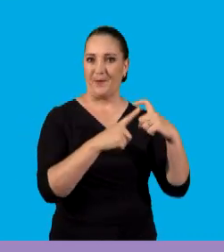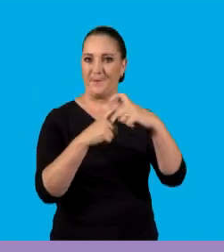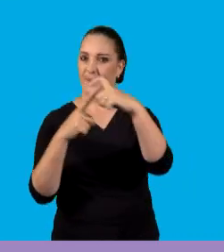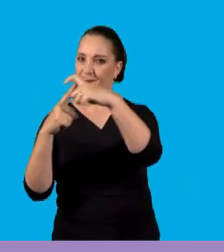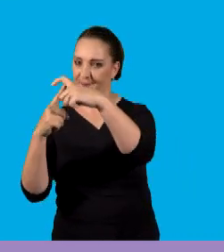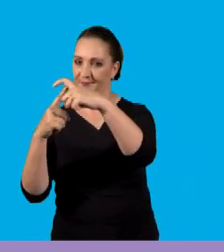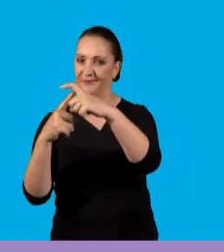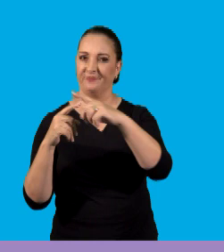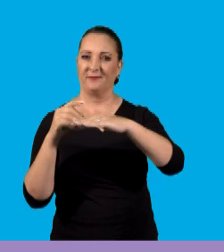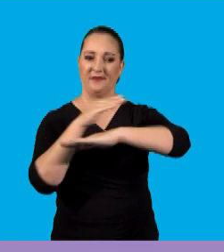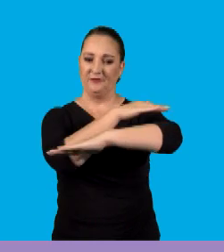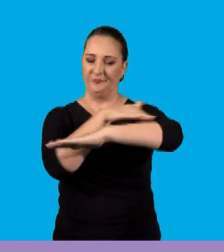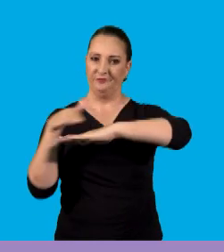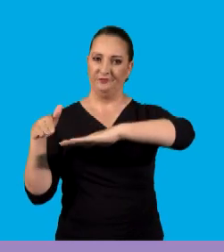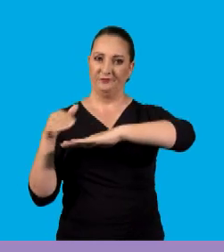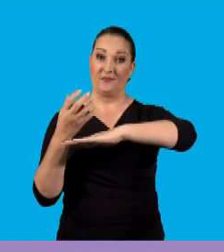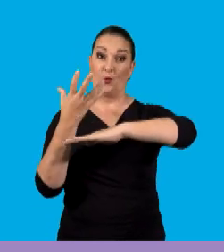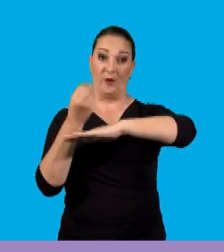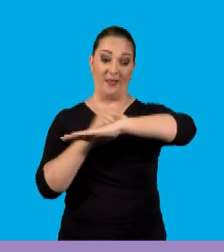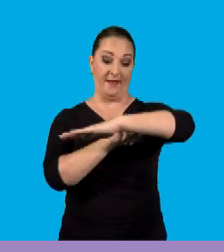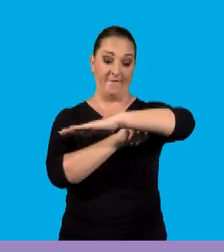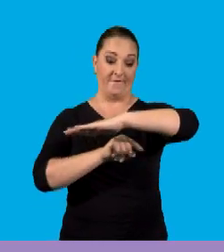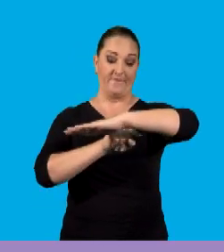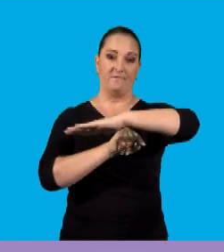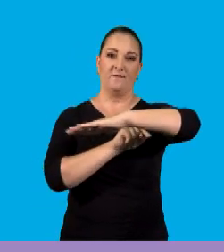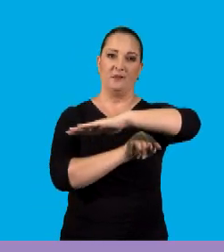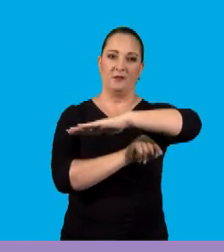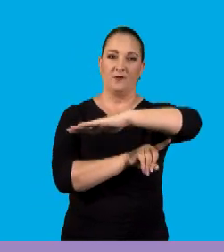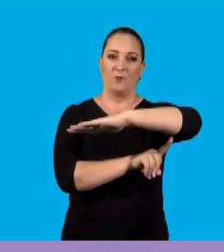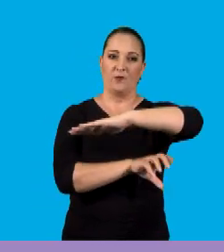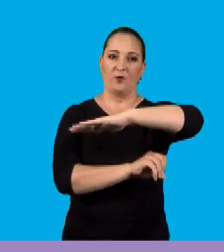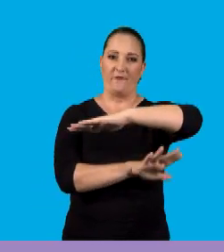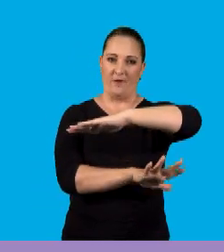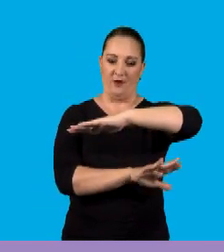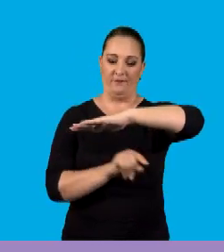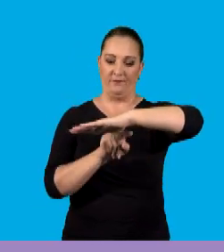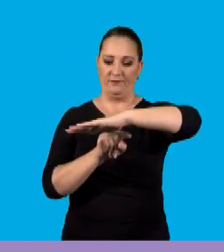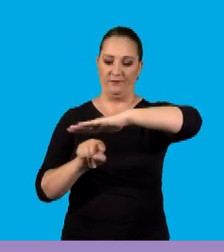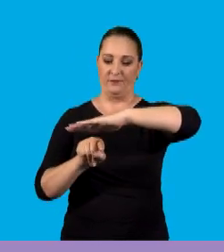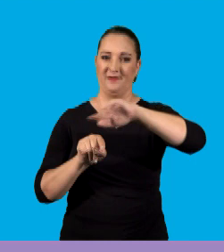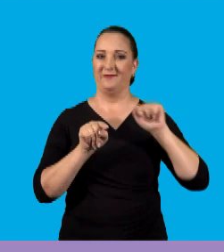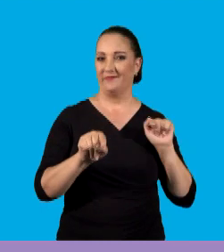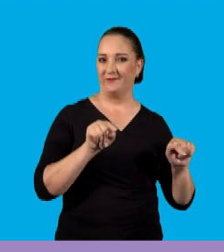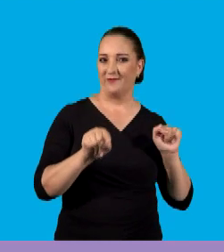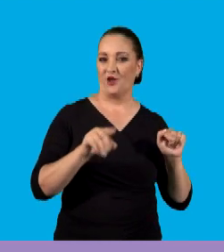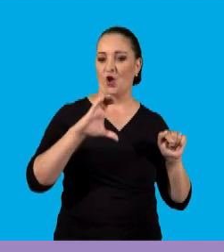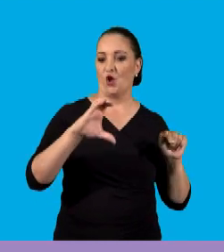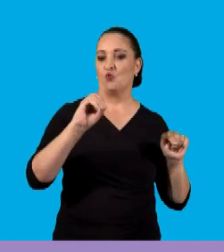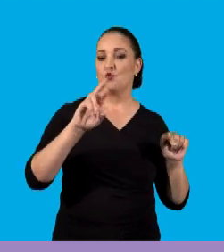there. However, when we look at that angle and that angle there, we realize that they